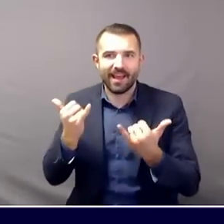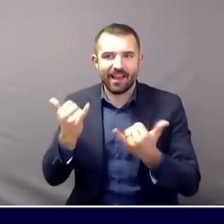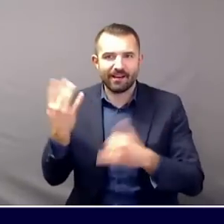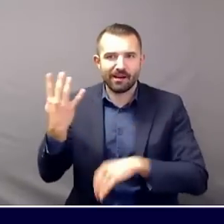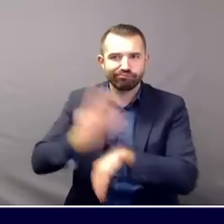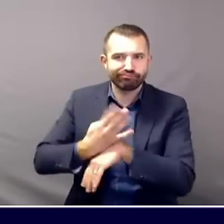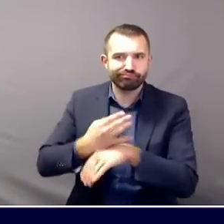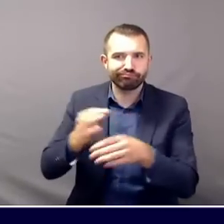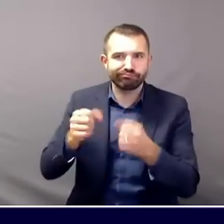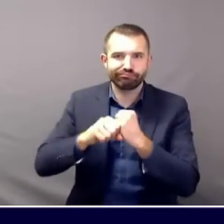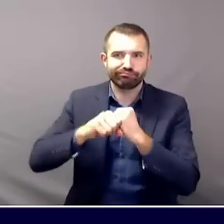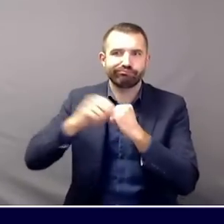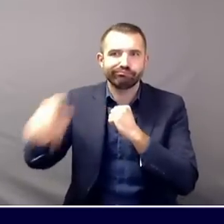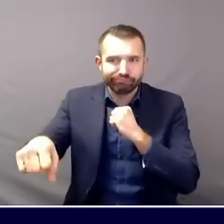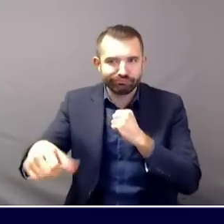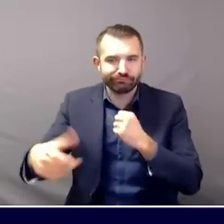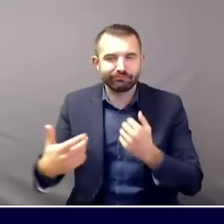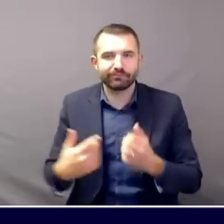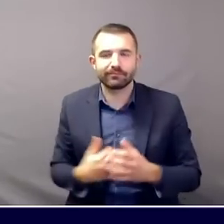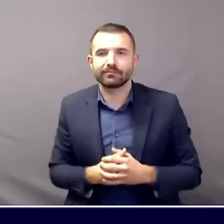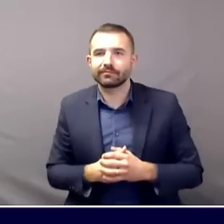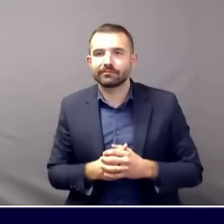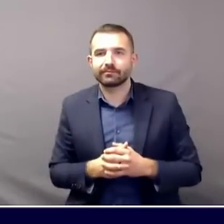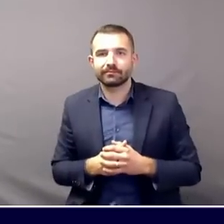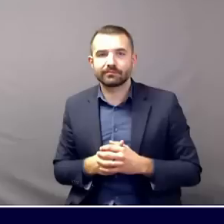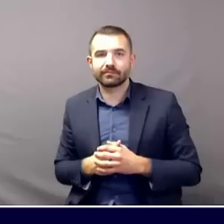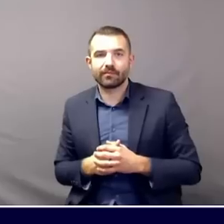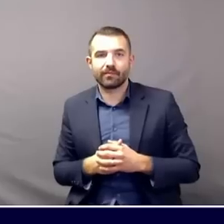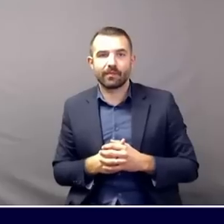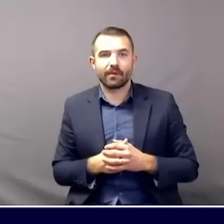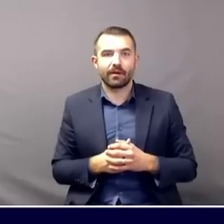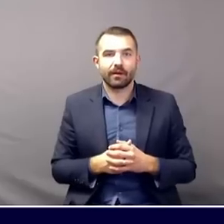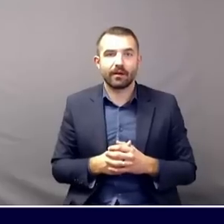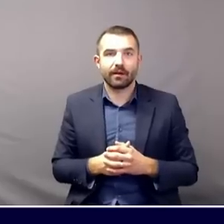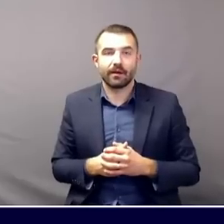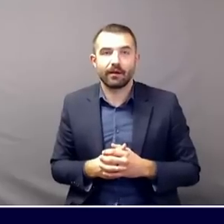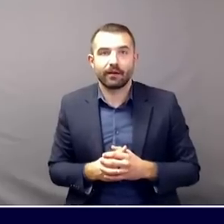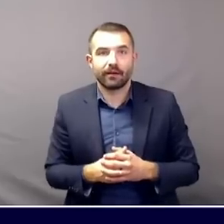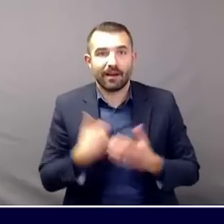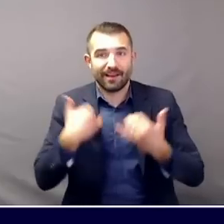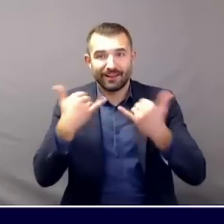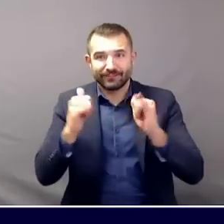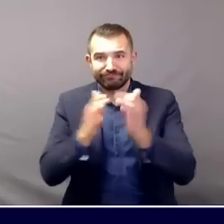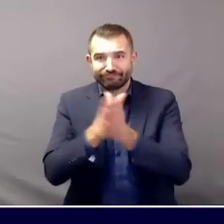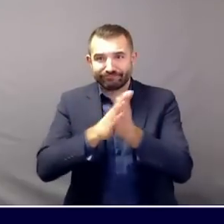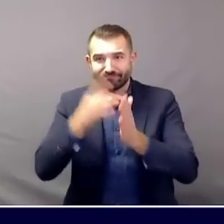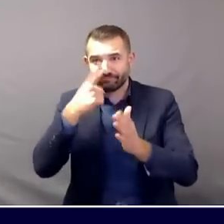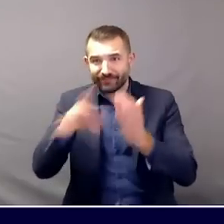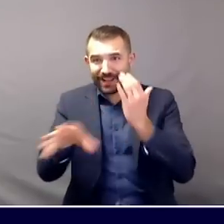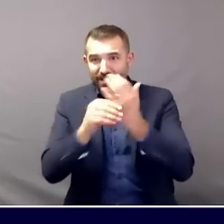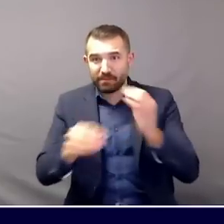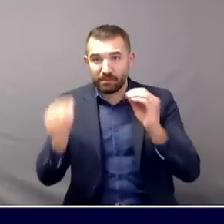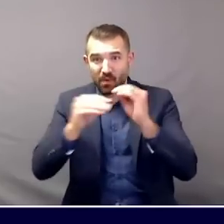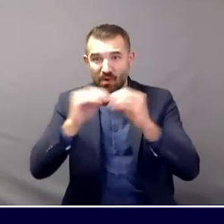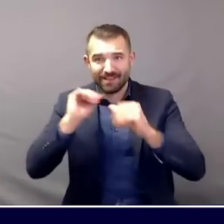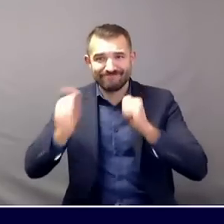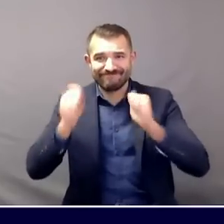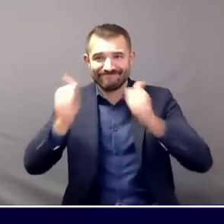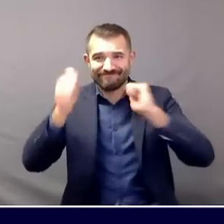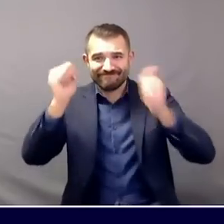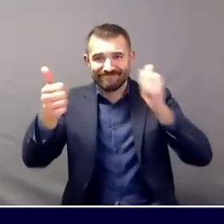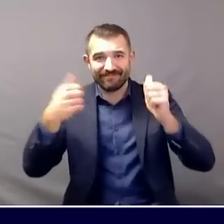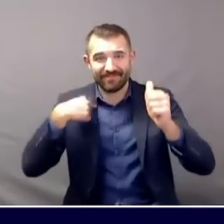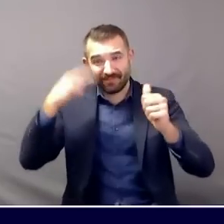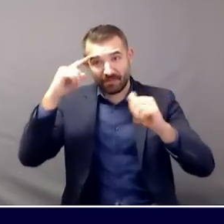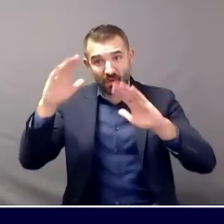capacity. We have both our swabs and send sites, our state-sponsored sites that are online. We're hoping to announce more testing opportunities